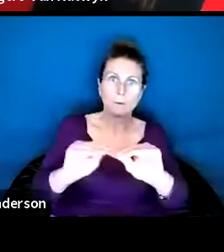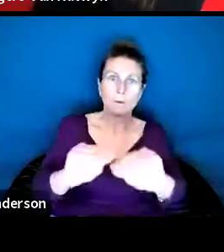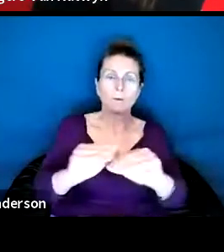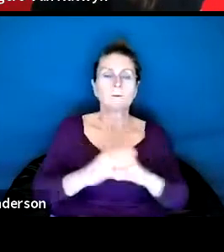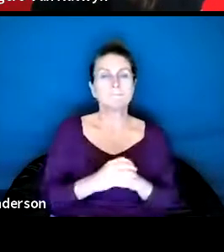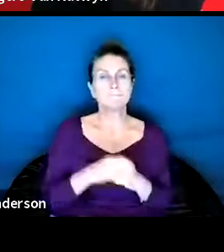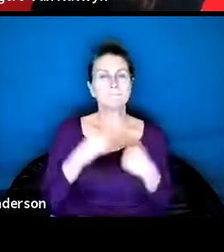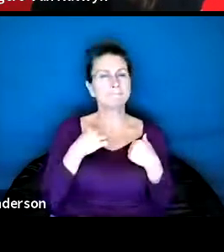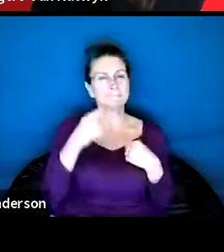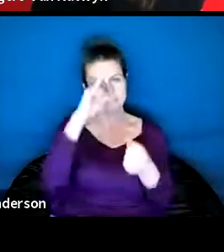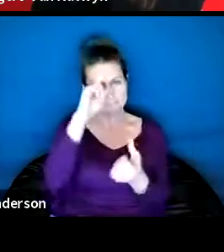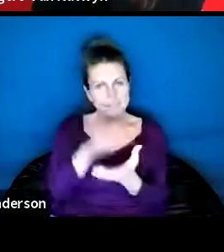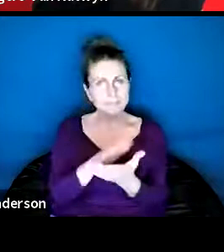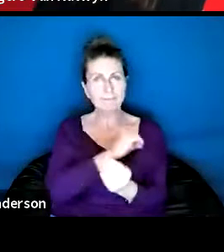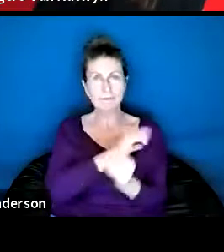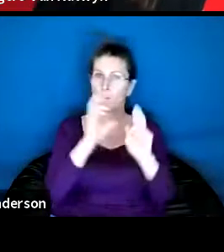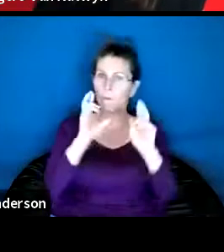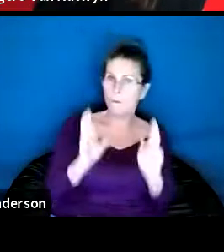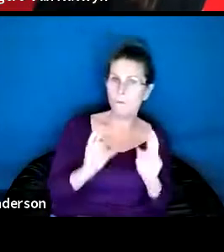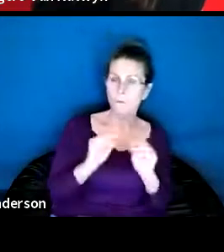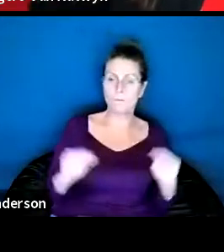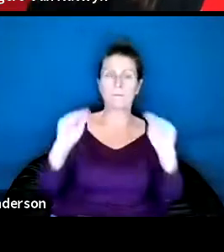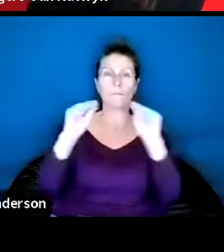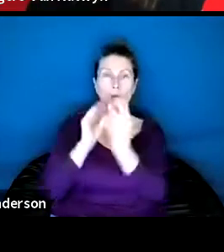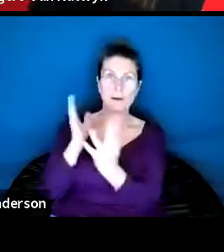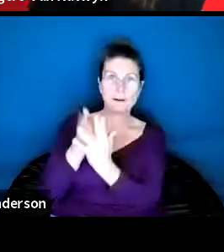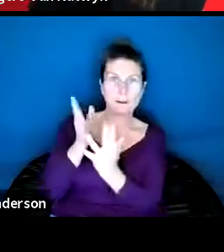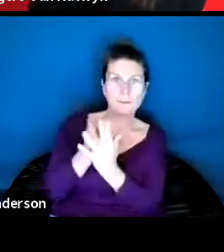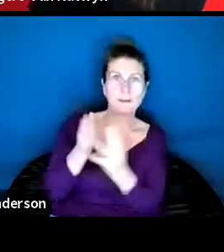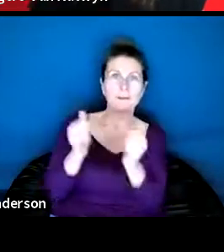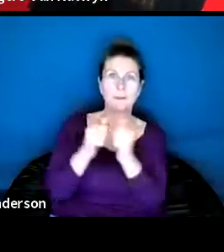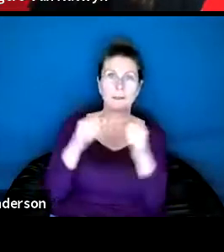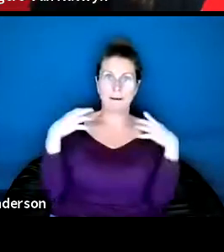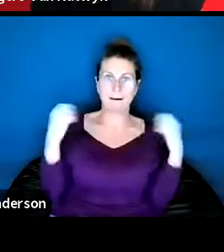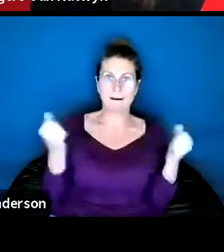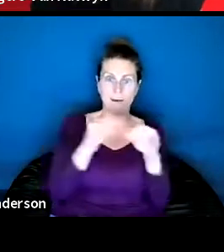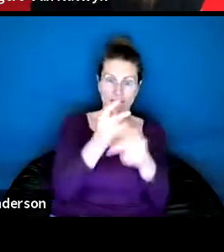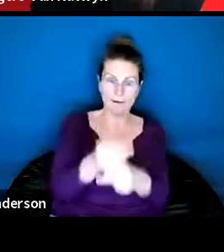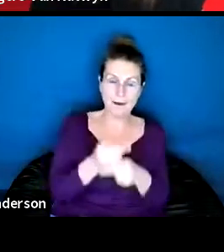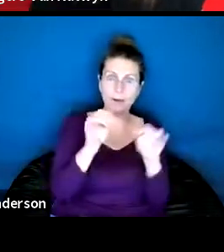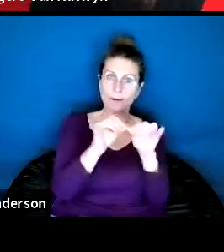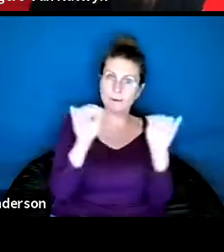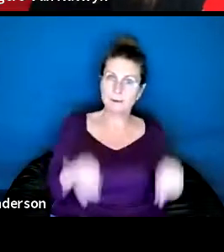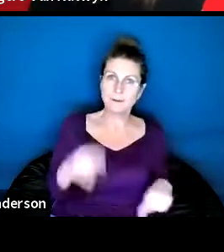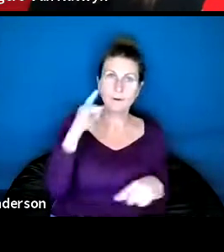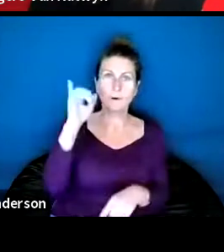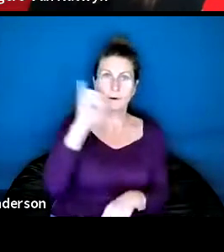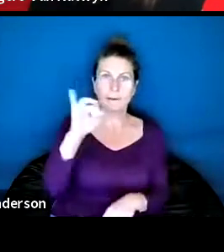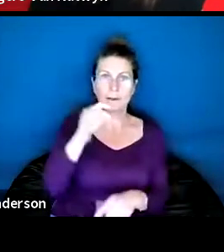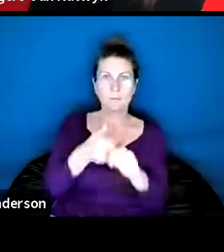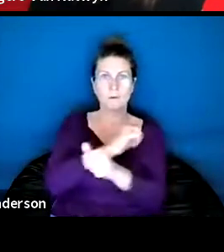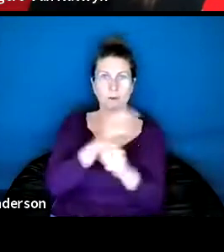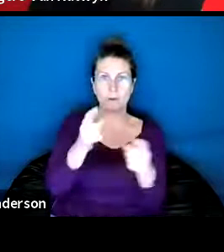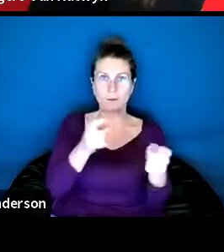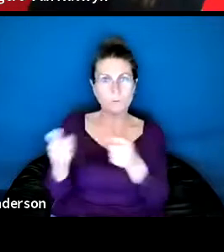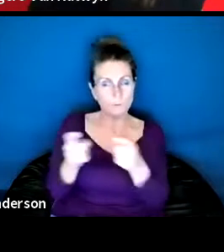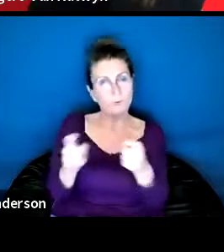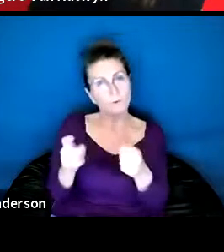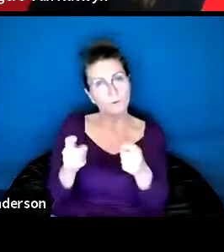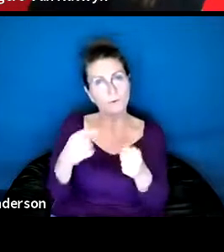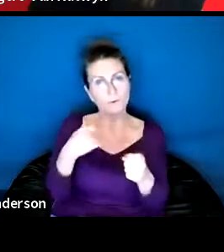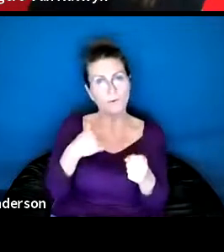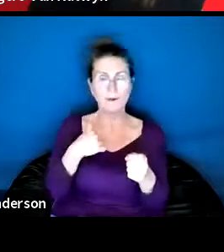really hope that with improved intervention in our healthcare systems on infection prevention control. I was sort